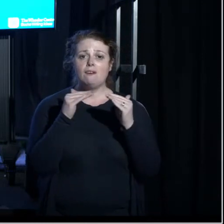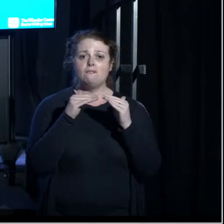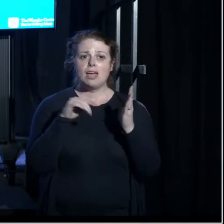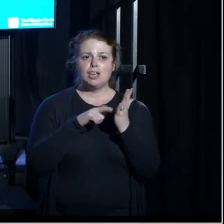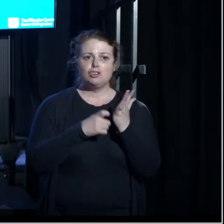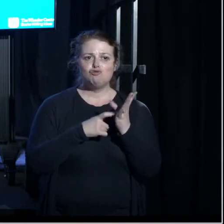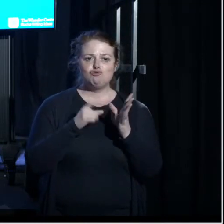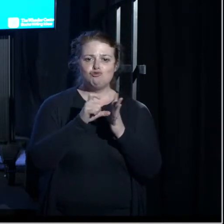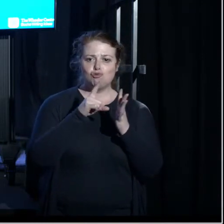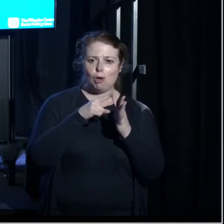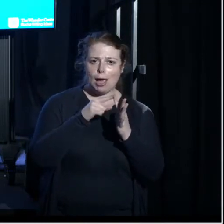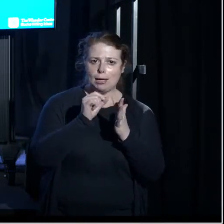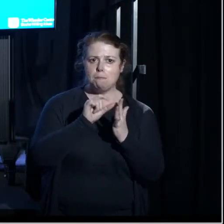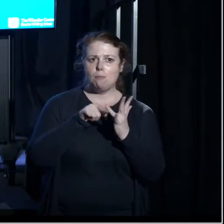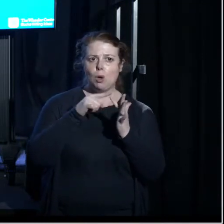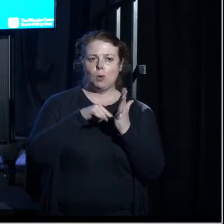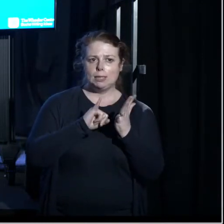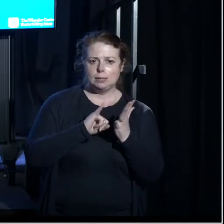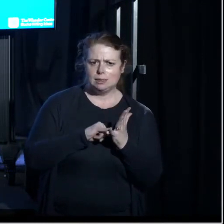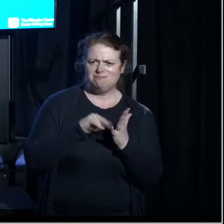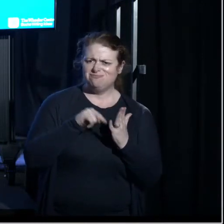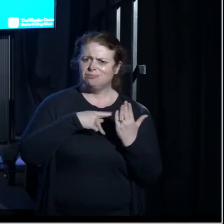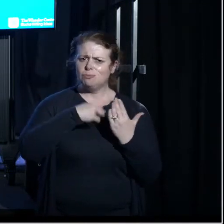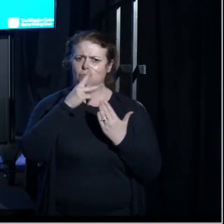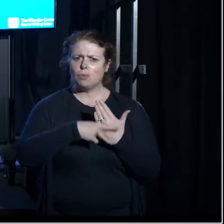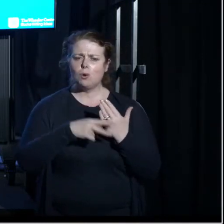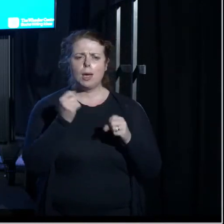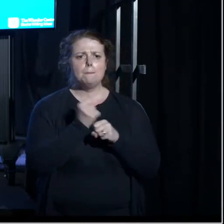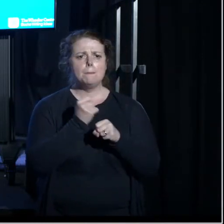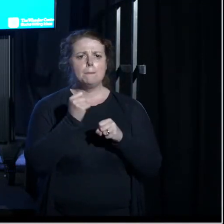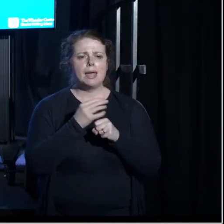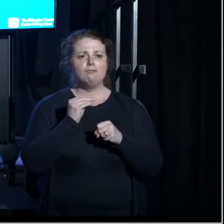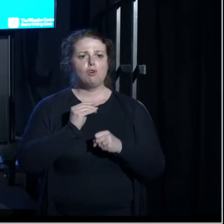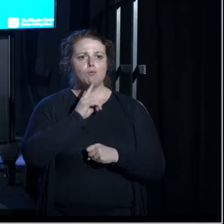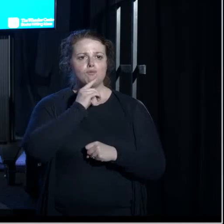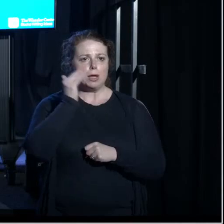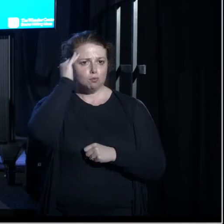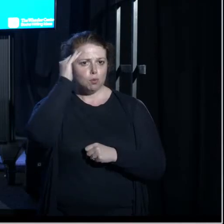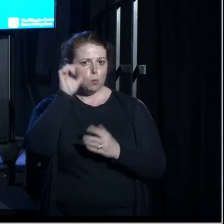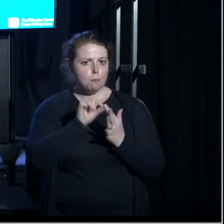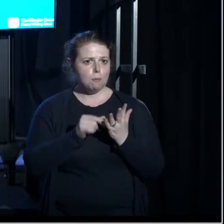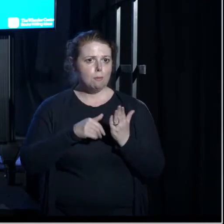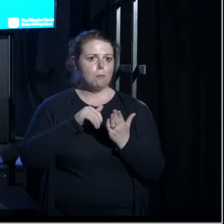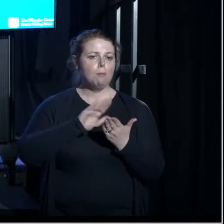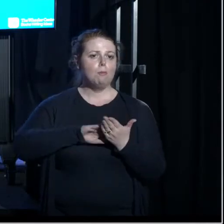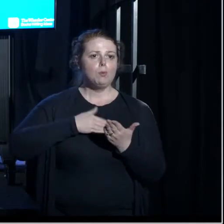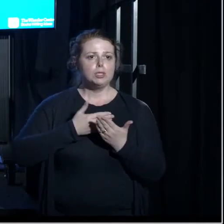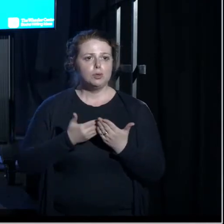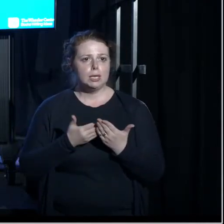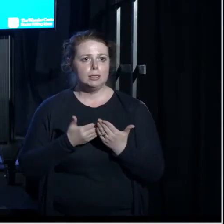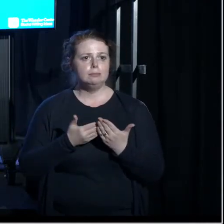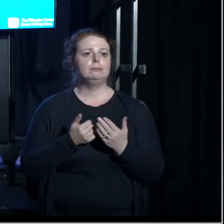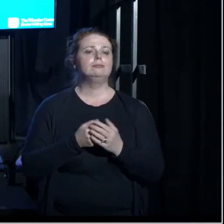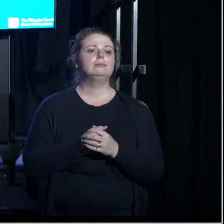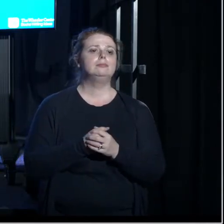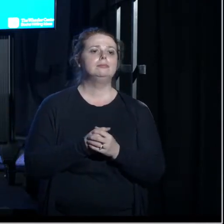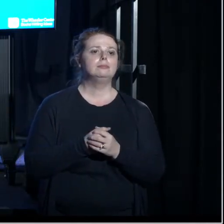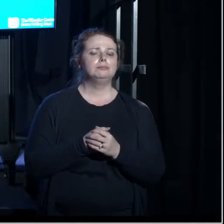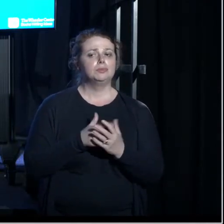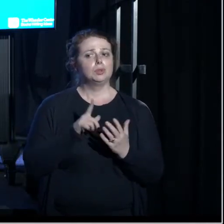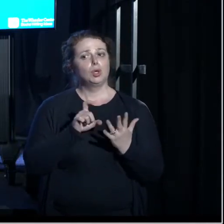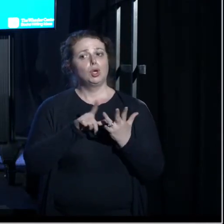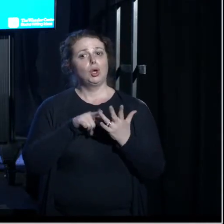poets. That's a program that's been created by Red Room Poetry, co-producer of Poetry